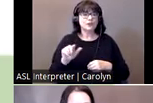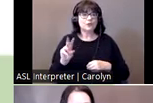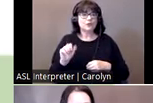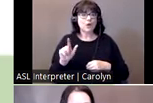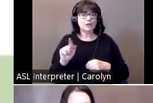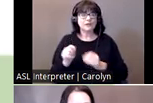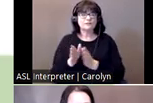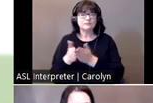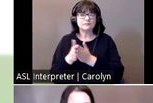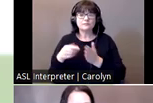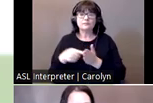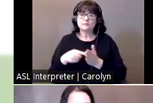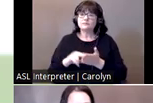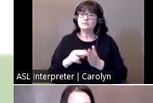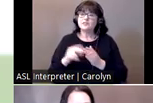can access them.